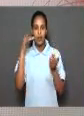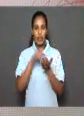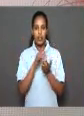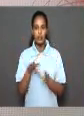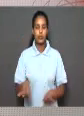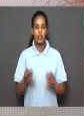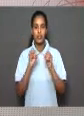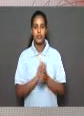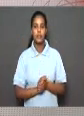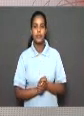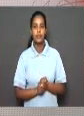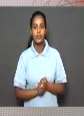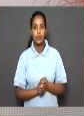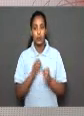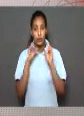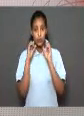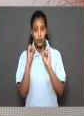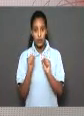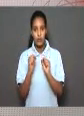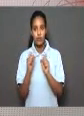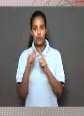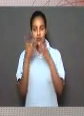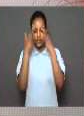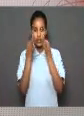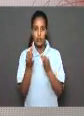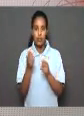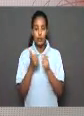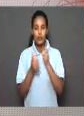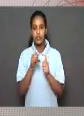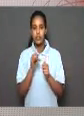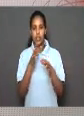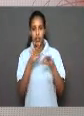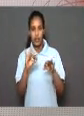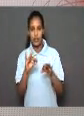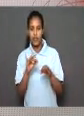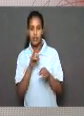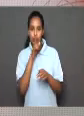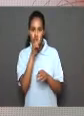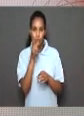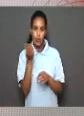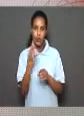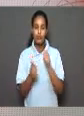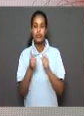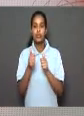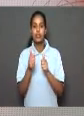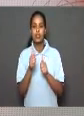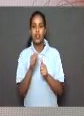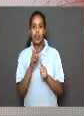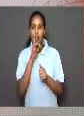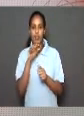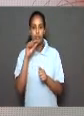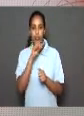Hello again, students. Were you able to determine which sentences are true and which